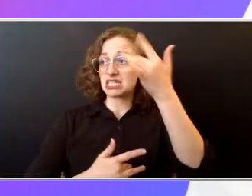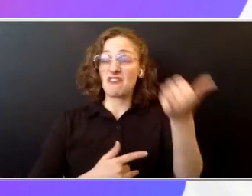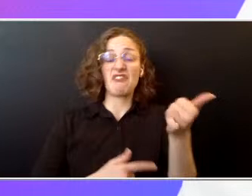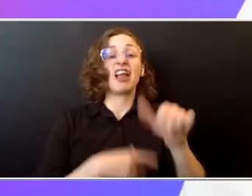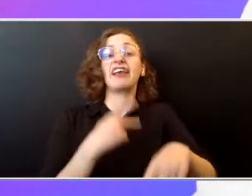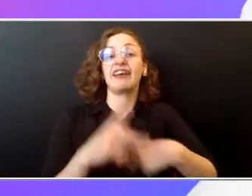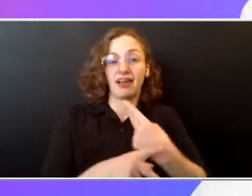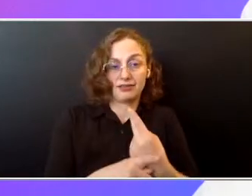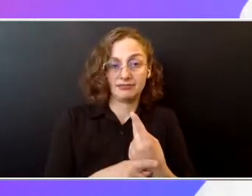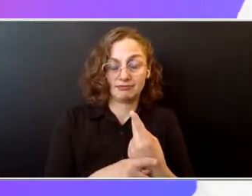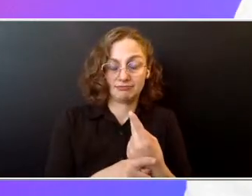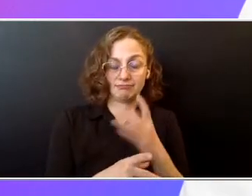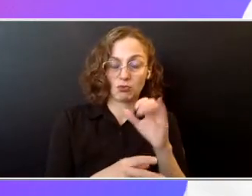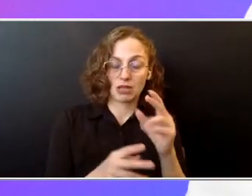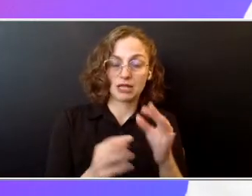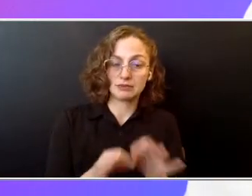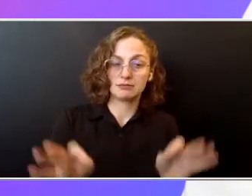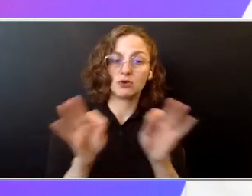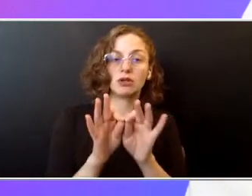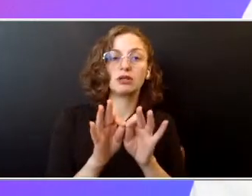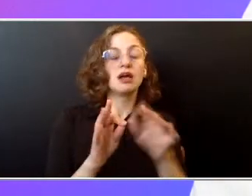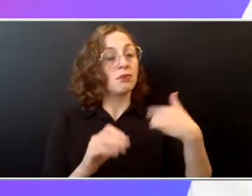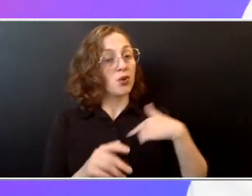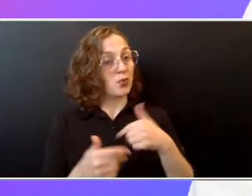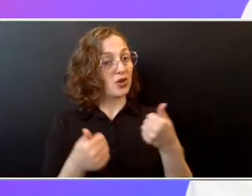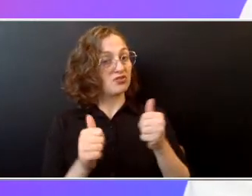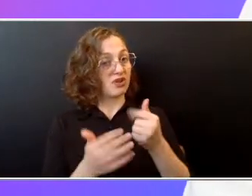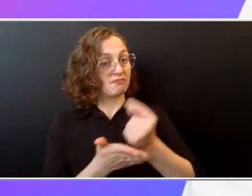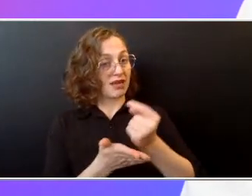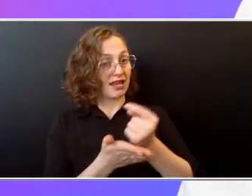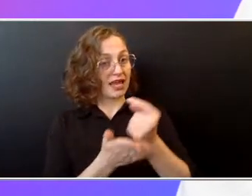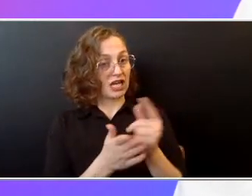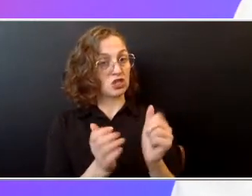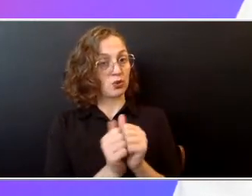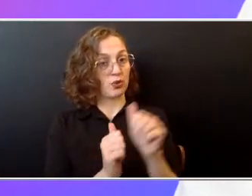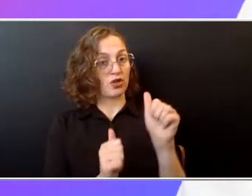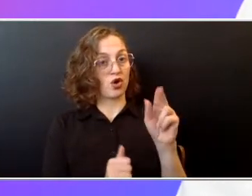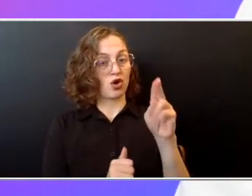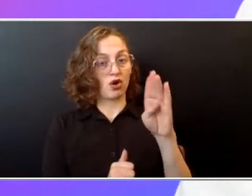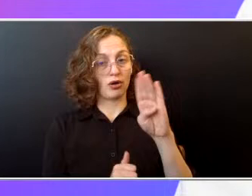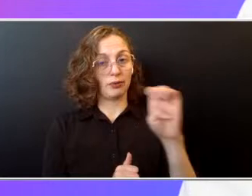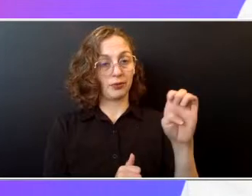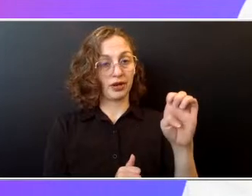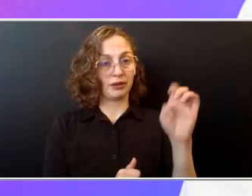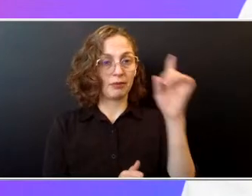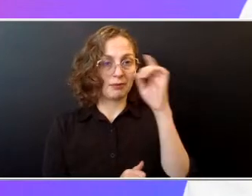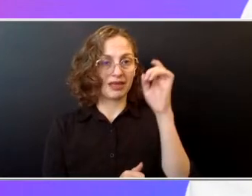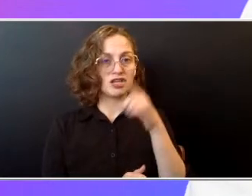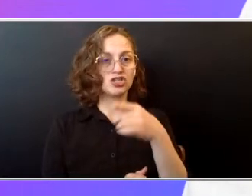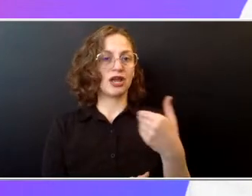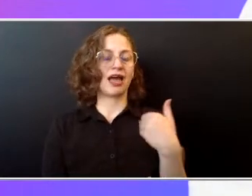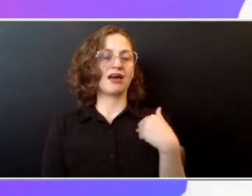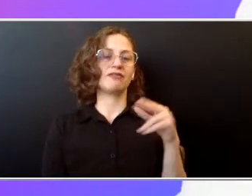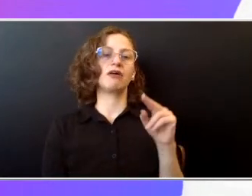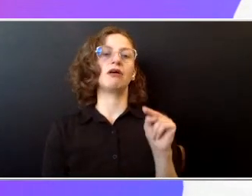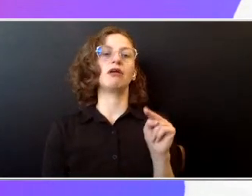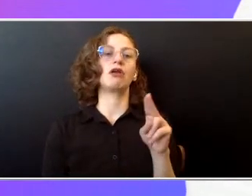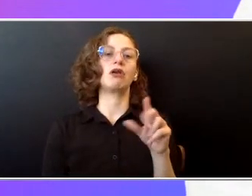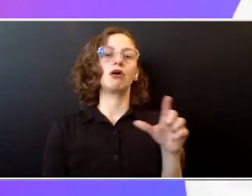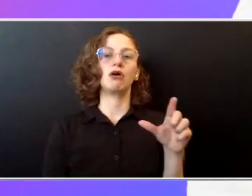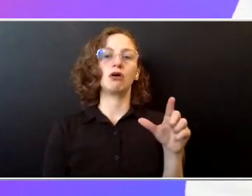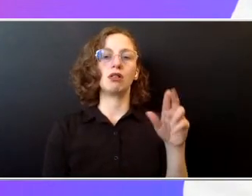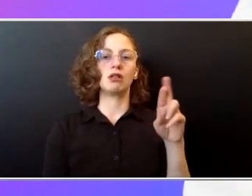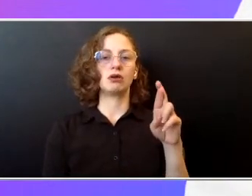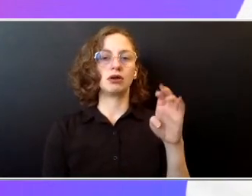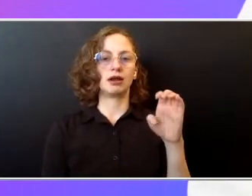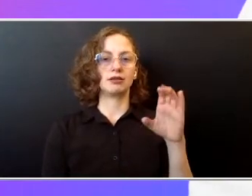that. But we tried medications on Aubrey, but because of her, she has what we call null receptors, so she has no receptors that respond to